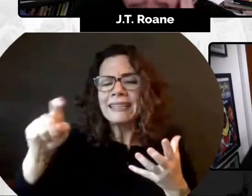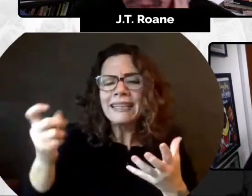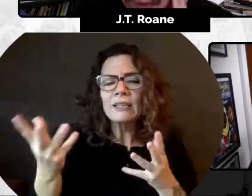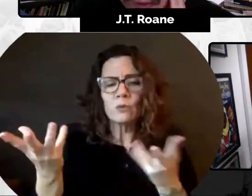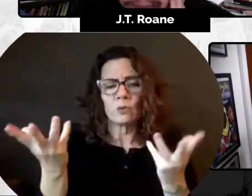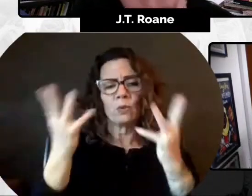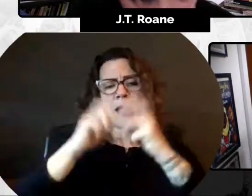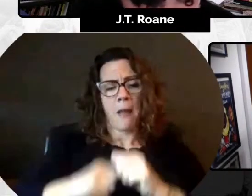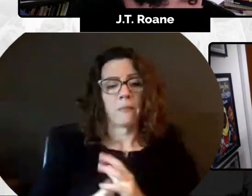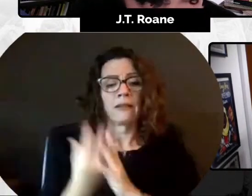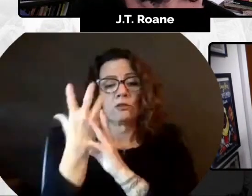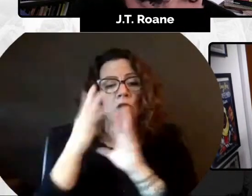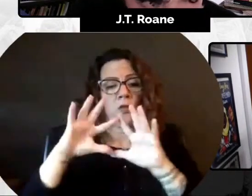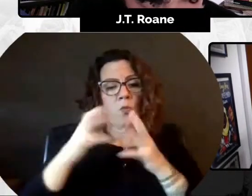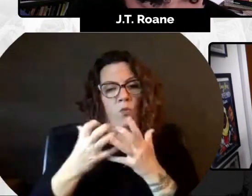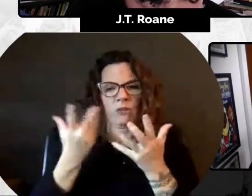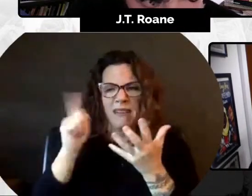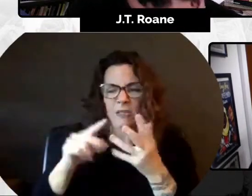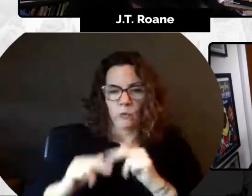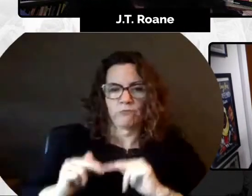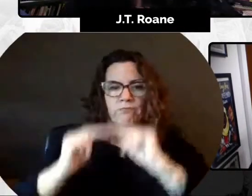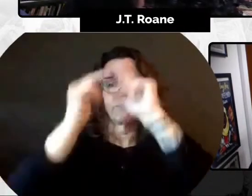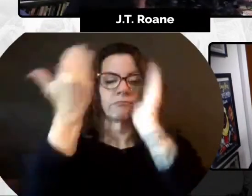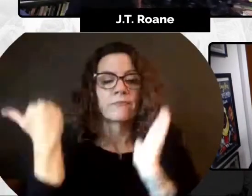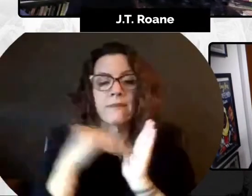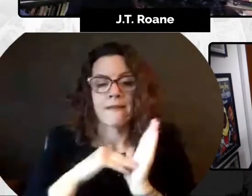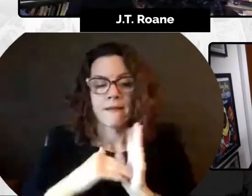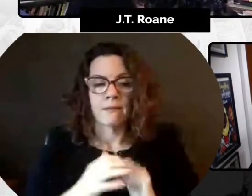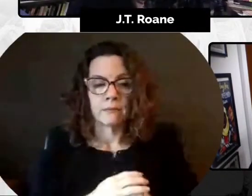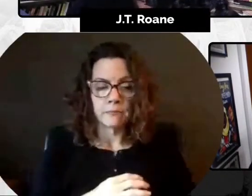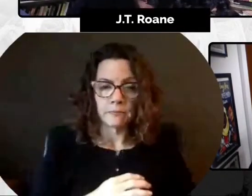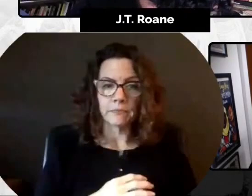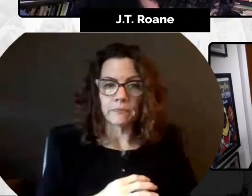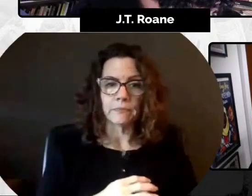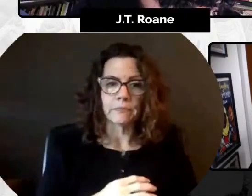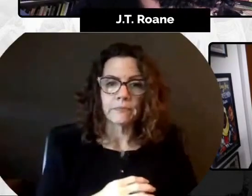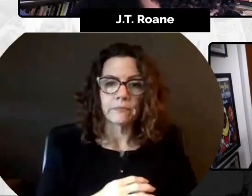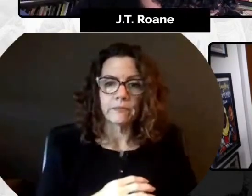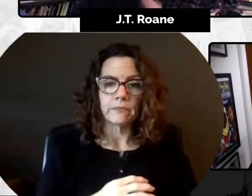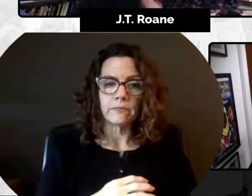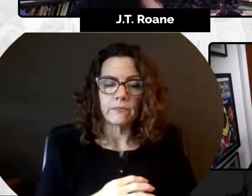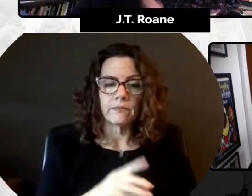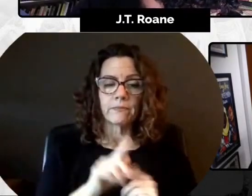So I also want to go ahead and say that is a really good analogy,